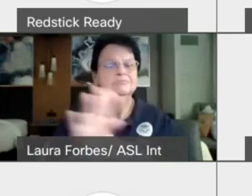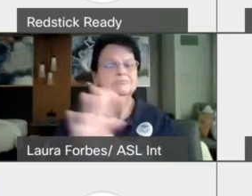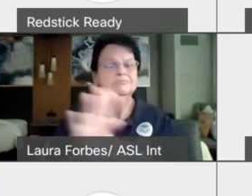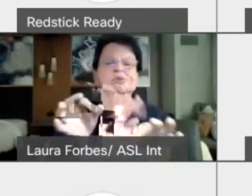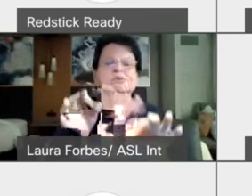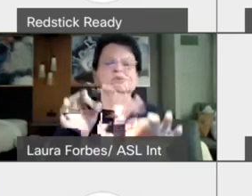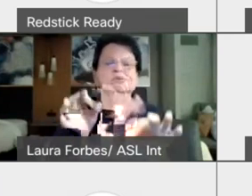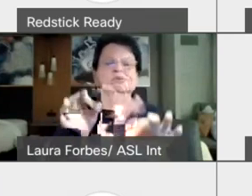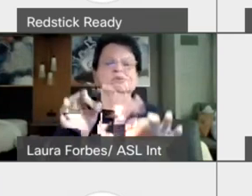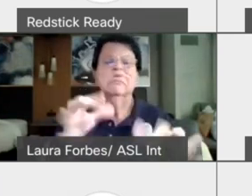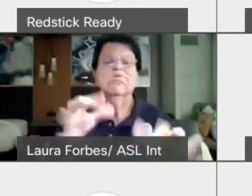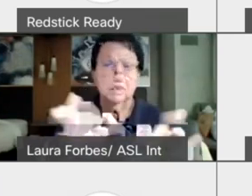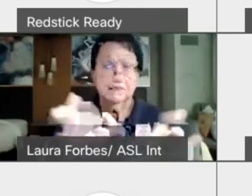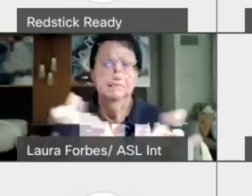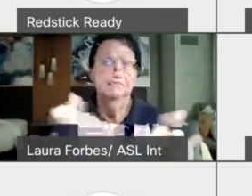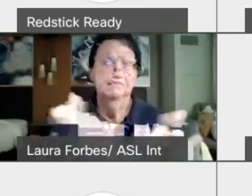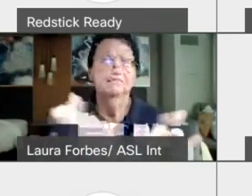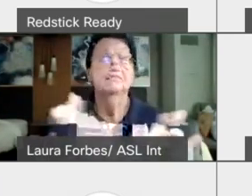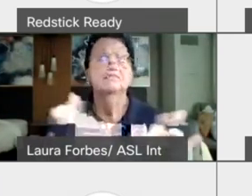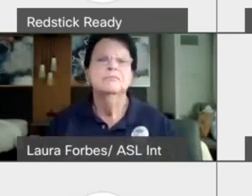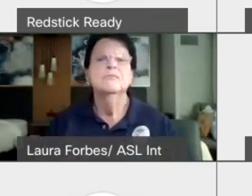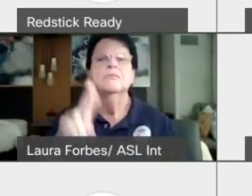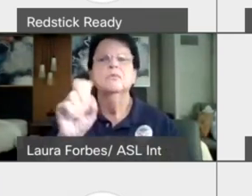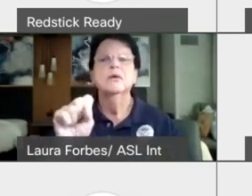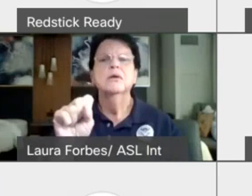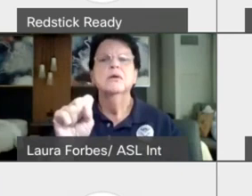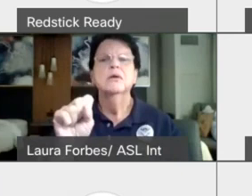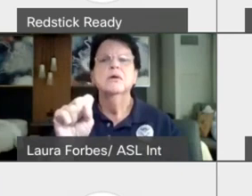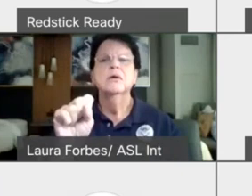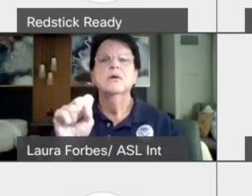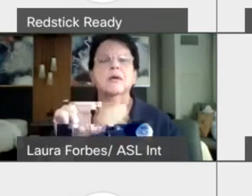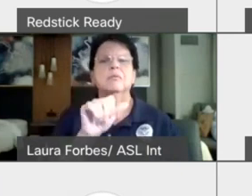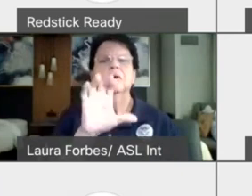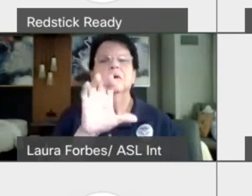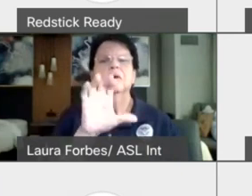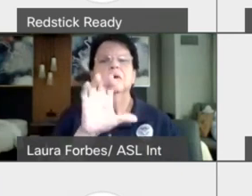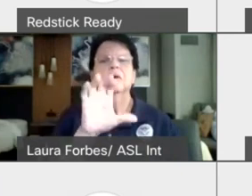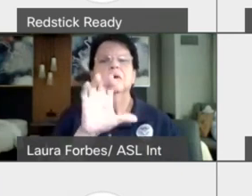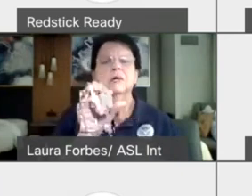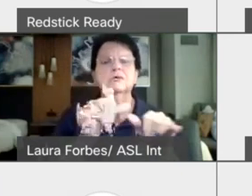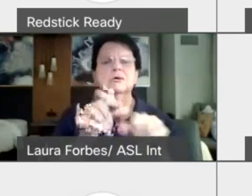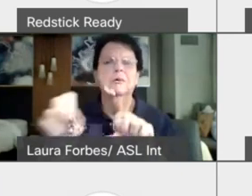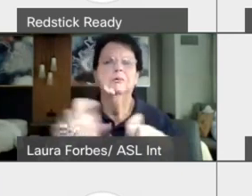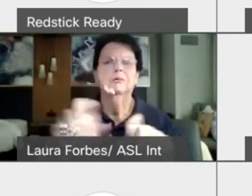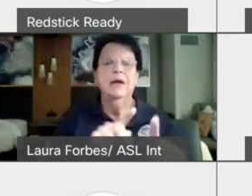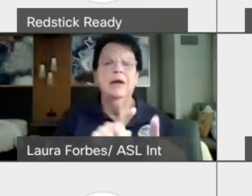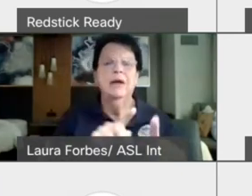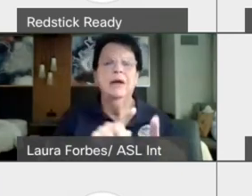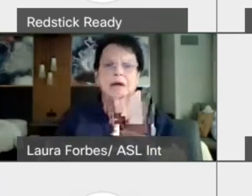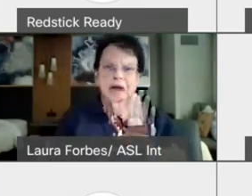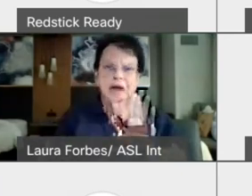Next, I went to the U.S. Army Corps of Engineers. Now I'll move on back to the state. I have